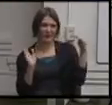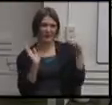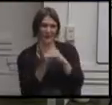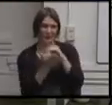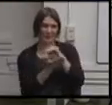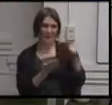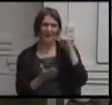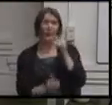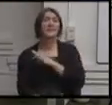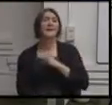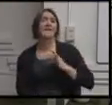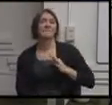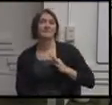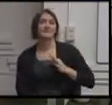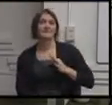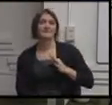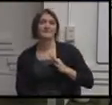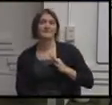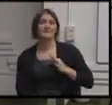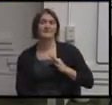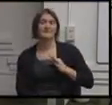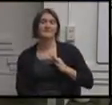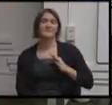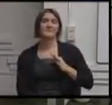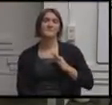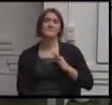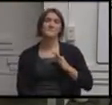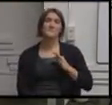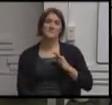in staffing costs. Hold on, let me just pull my sheet out here.